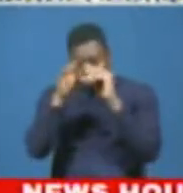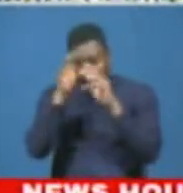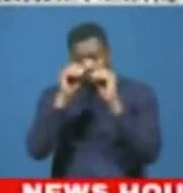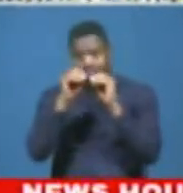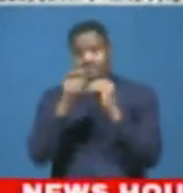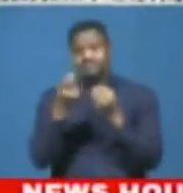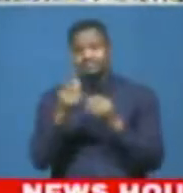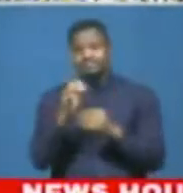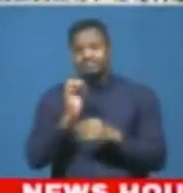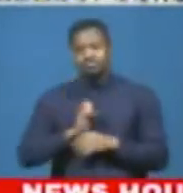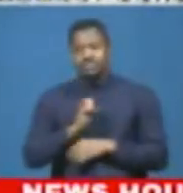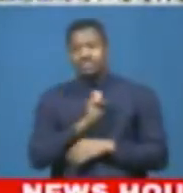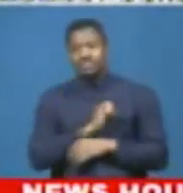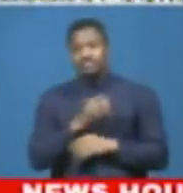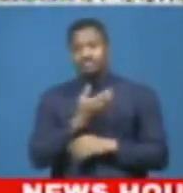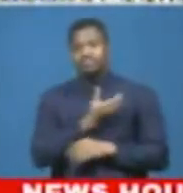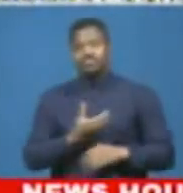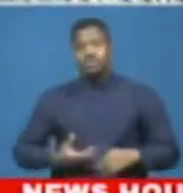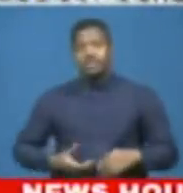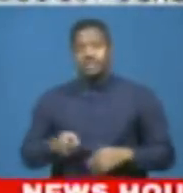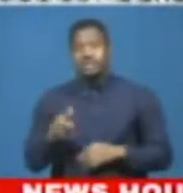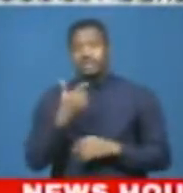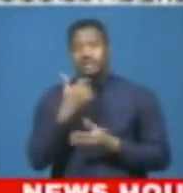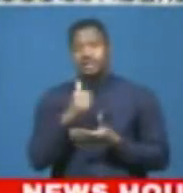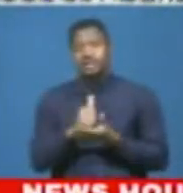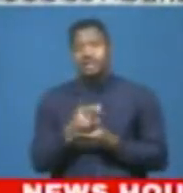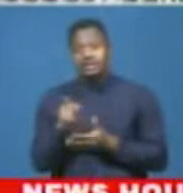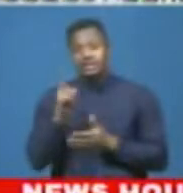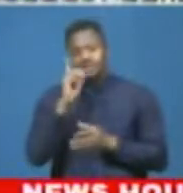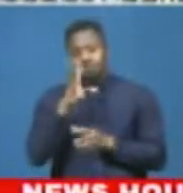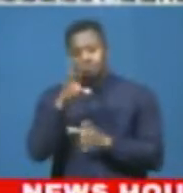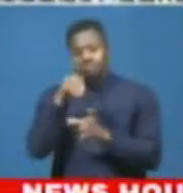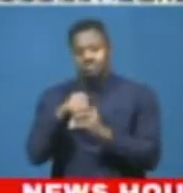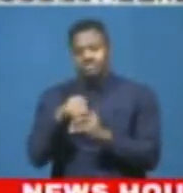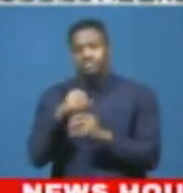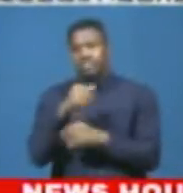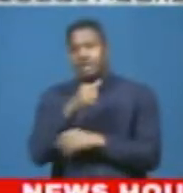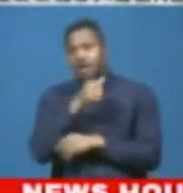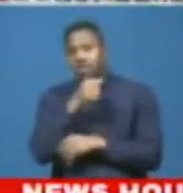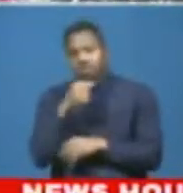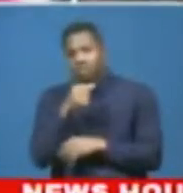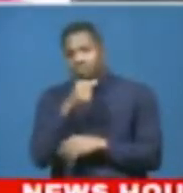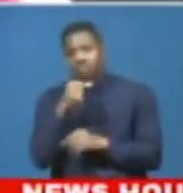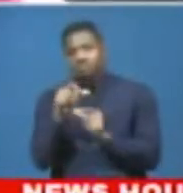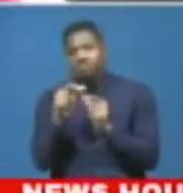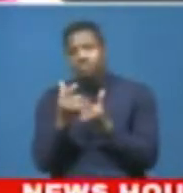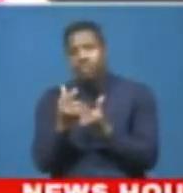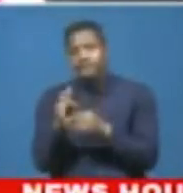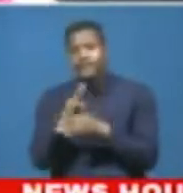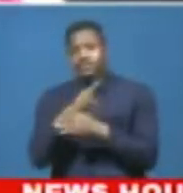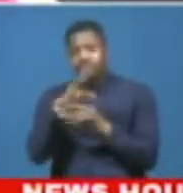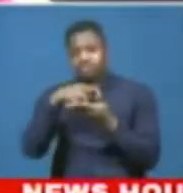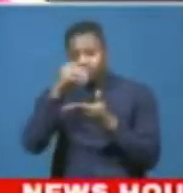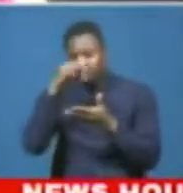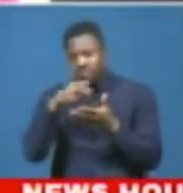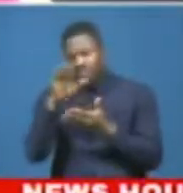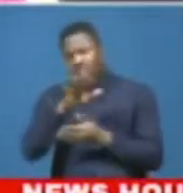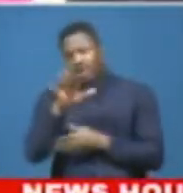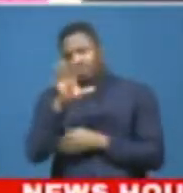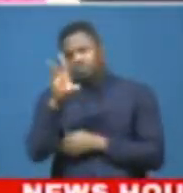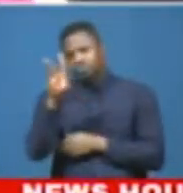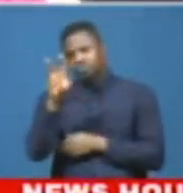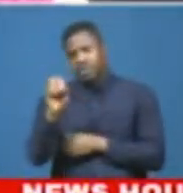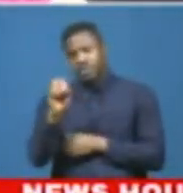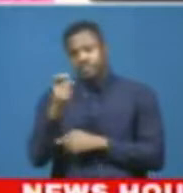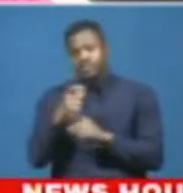of Agri-House Foundation said they will engage agronomists and agribusiness students, about 20 of them, from